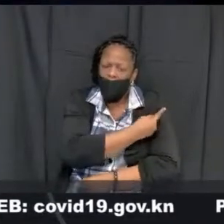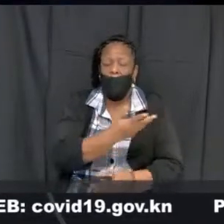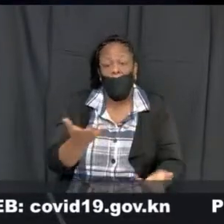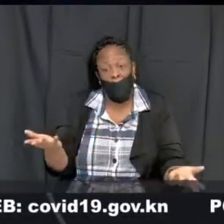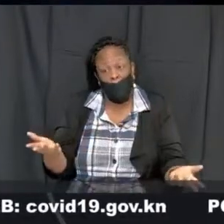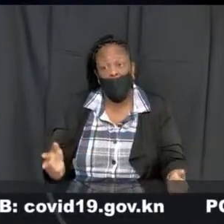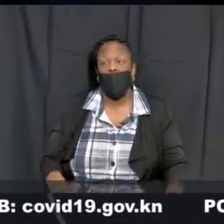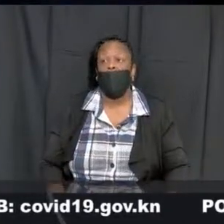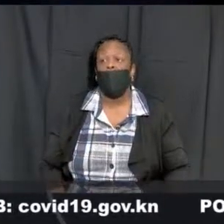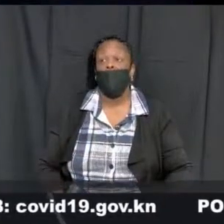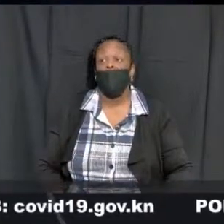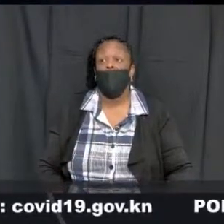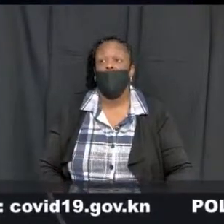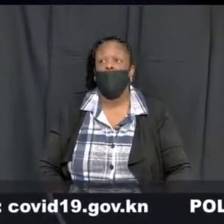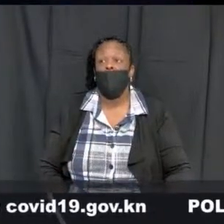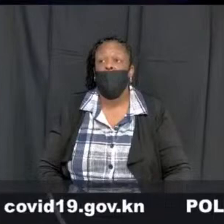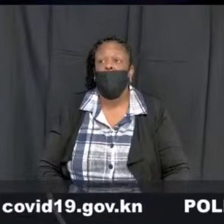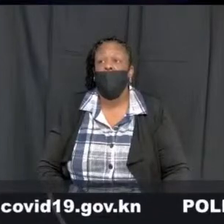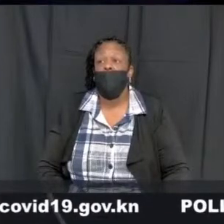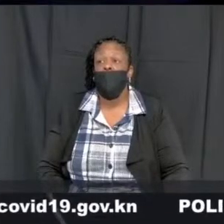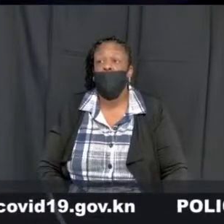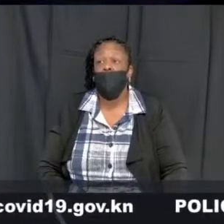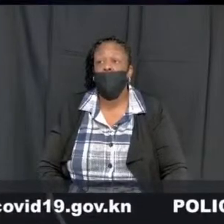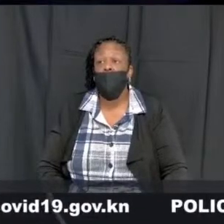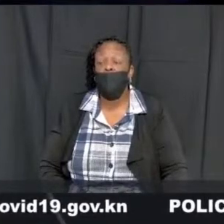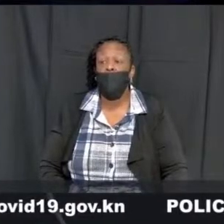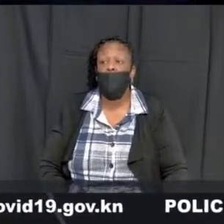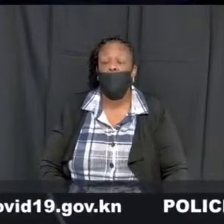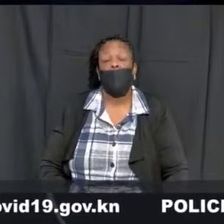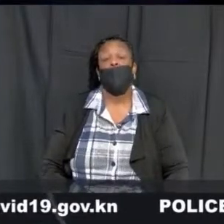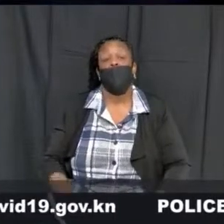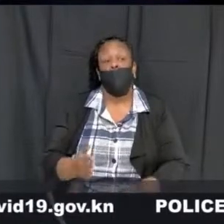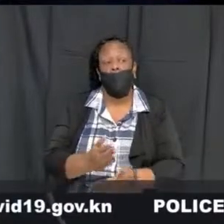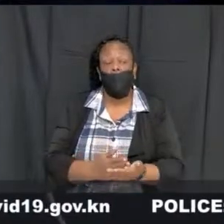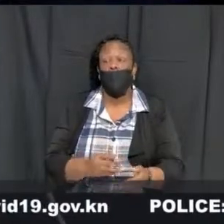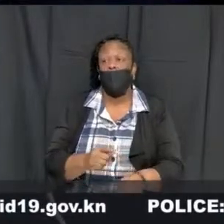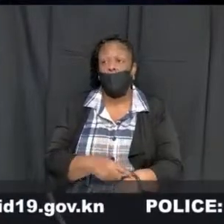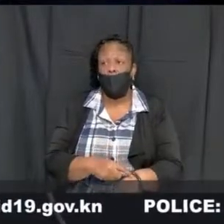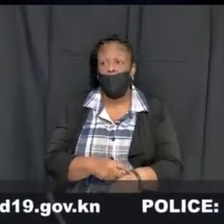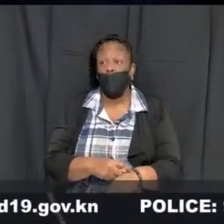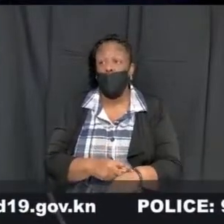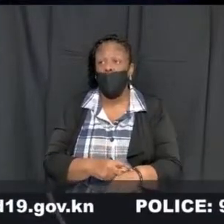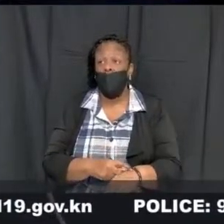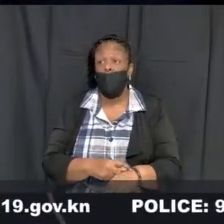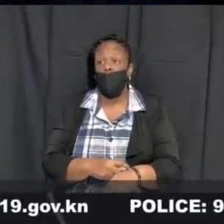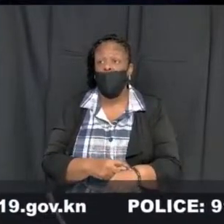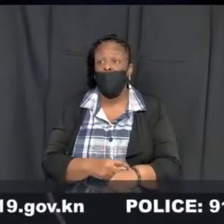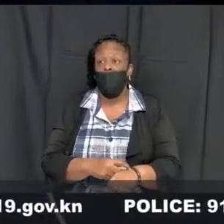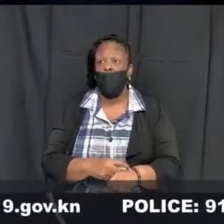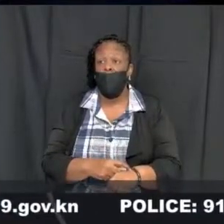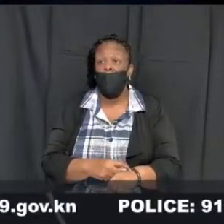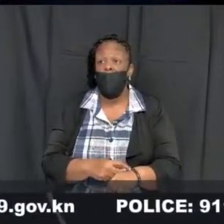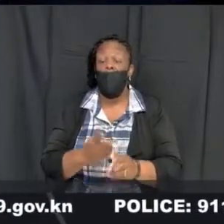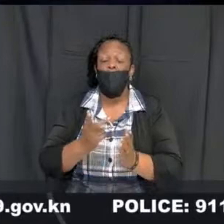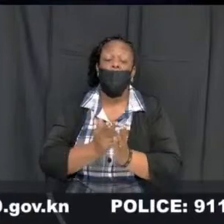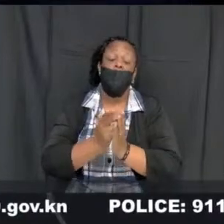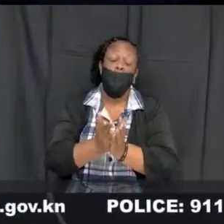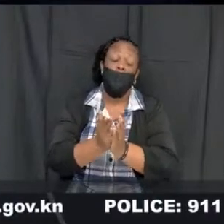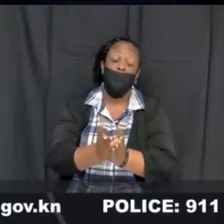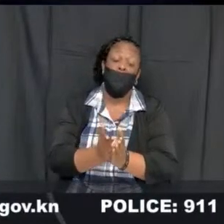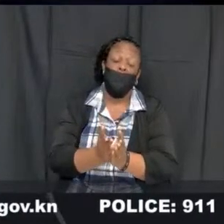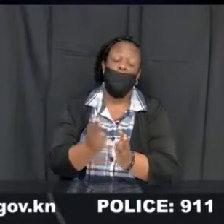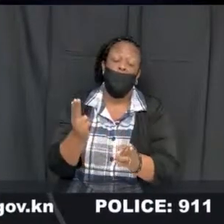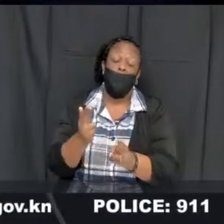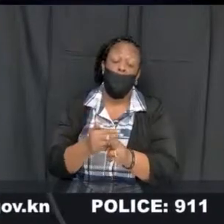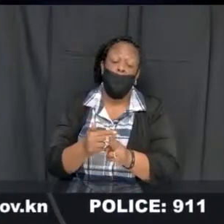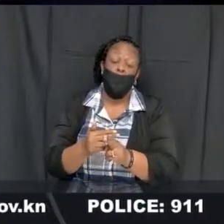by the Minister of Tourism today in this meeting, at some point in time, the ship industry is going to decide